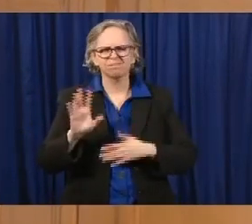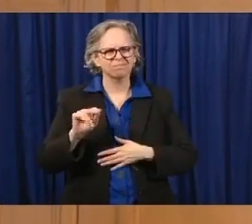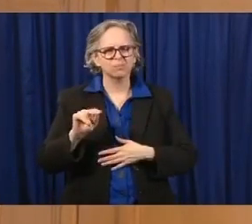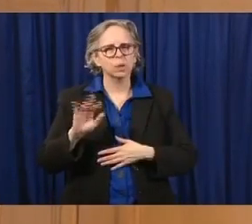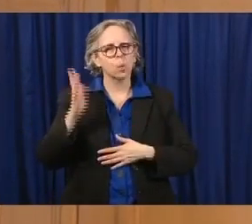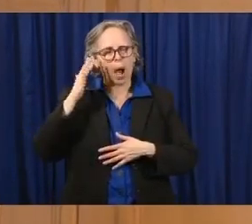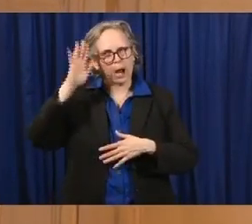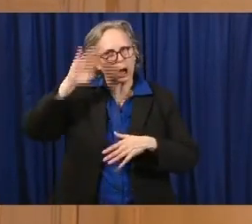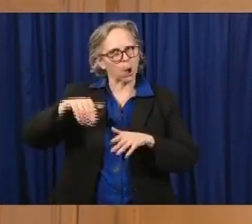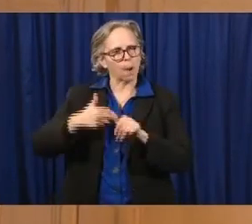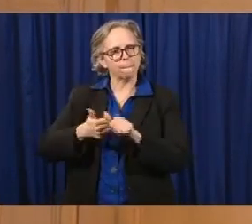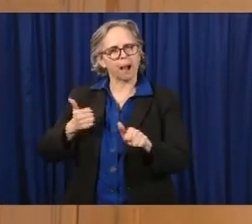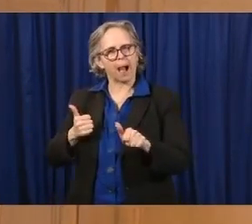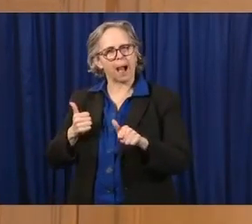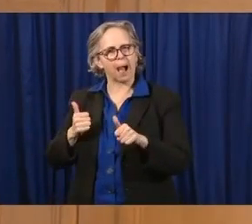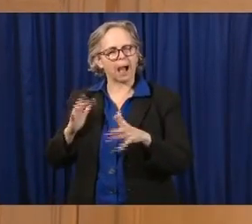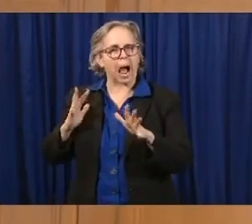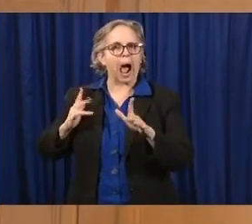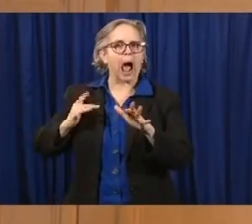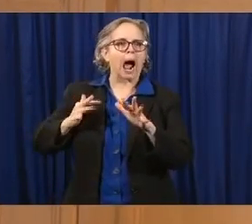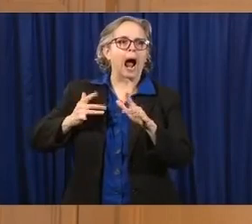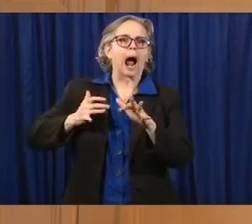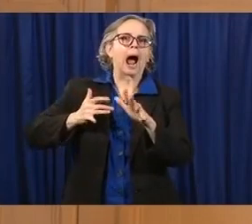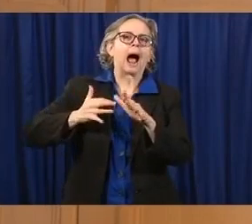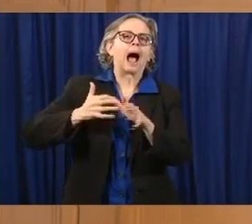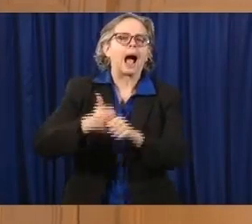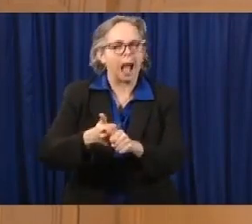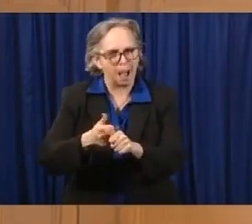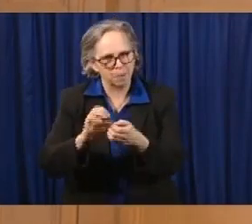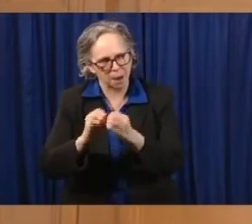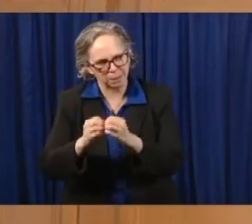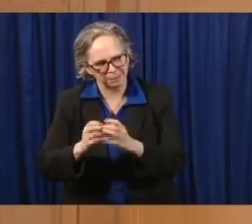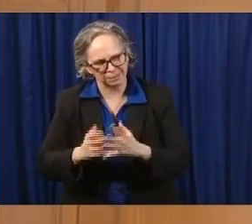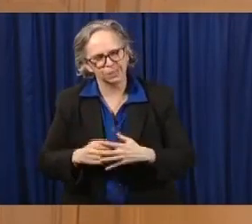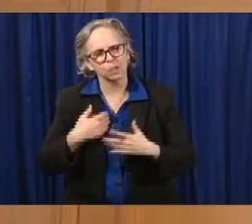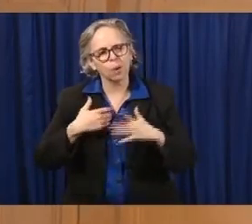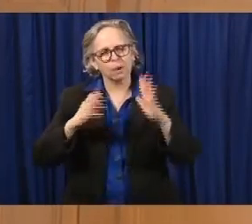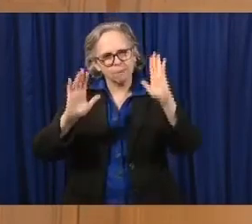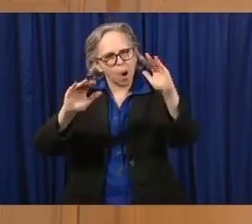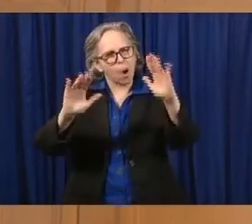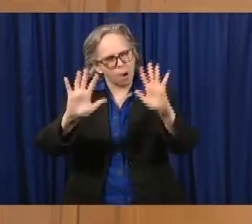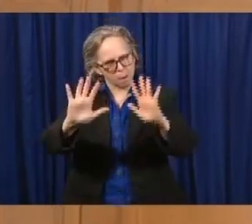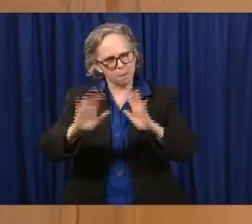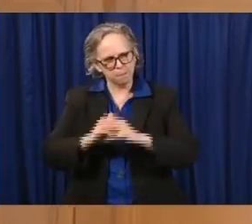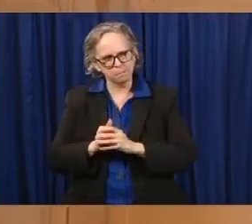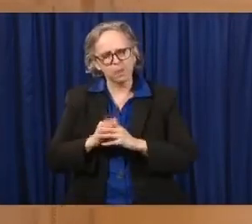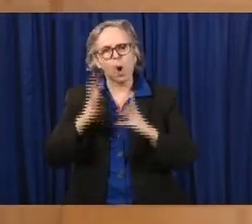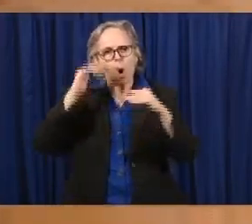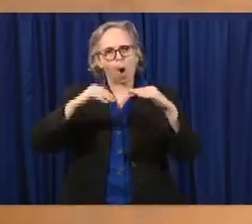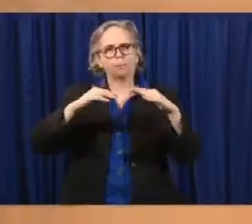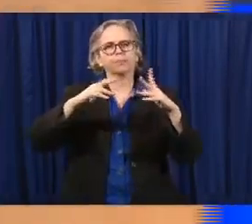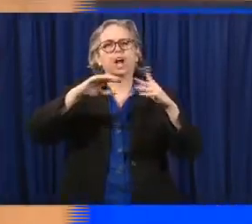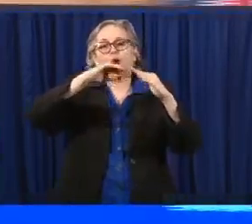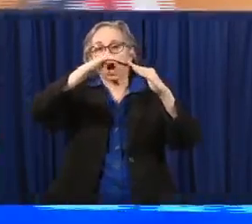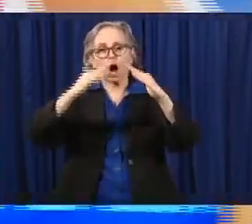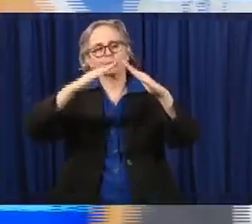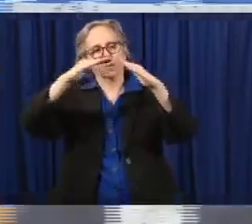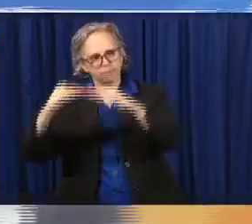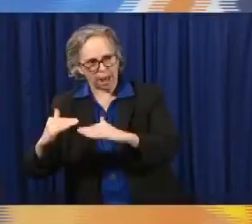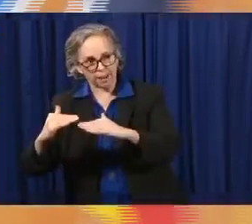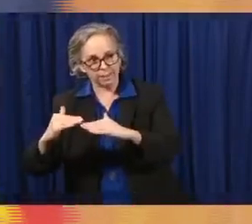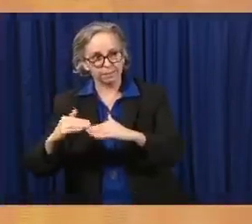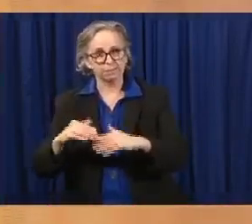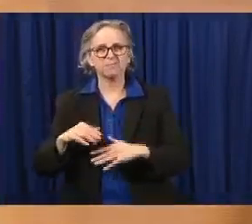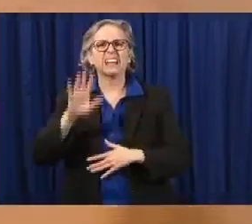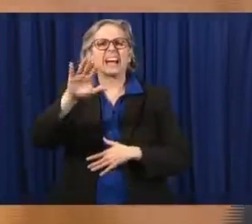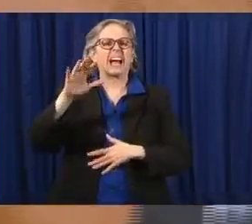low level of this is what we're going to expect at that steady level. Thank you. I can add just